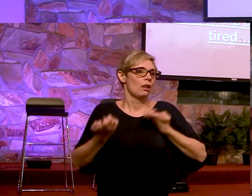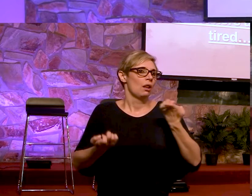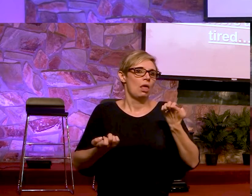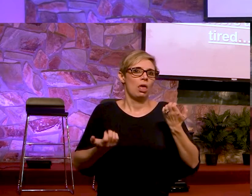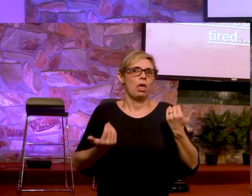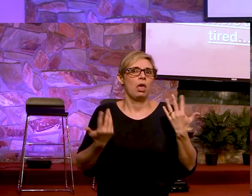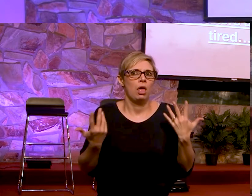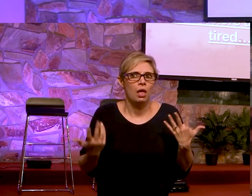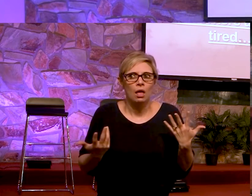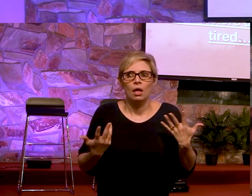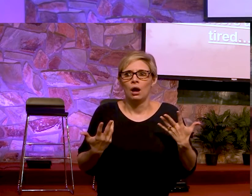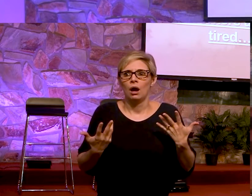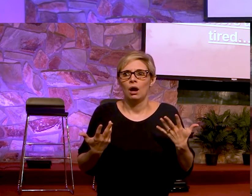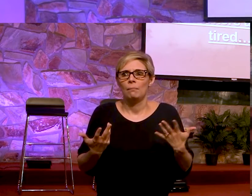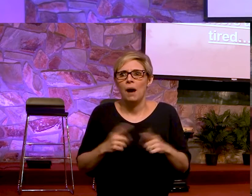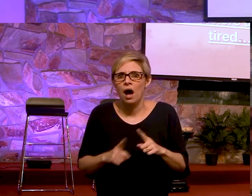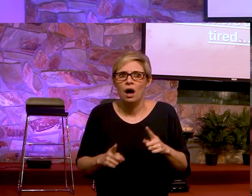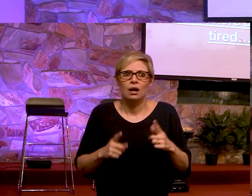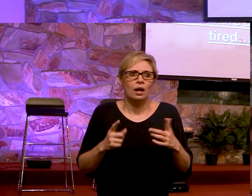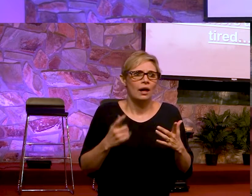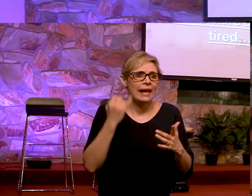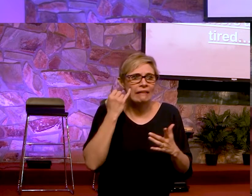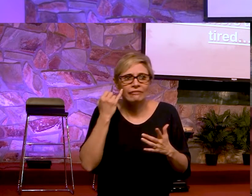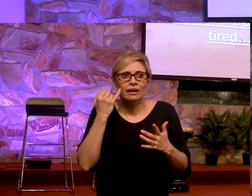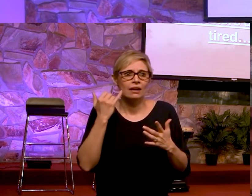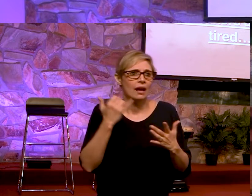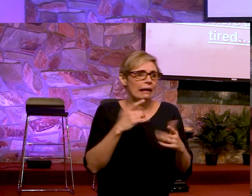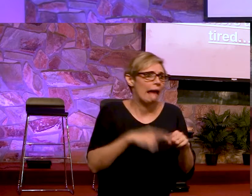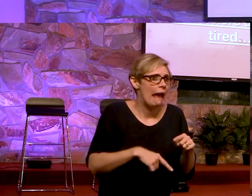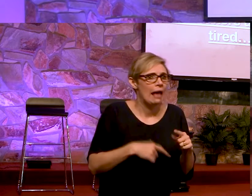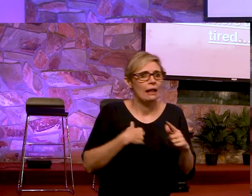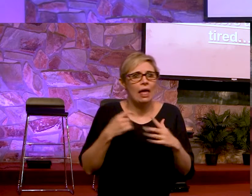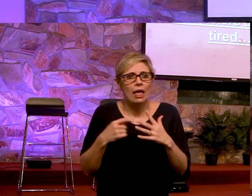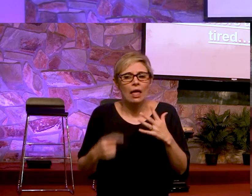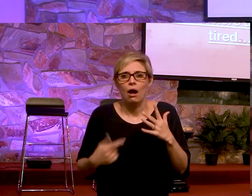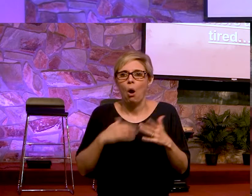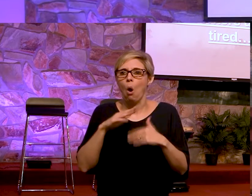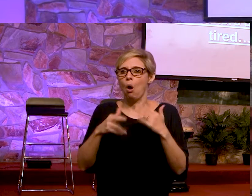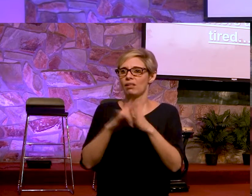be discouraged, to want to give up.